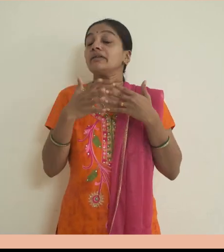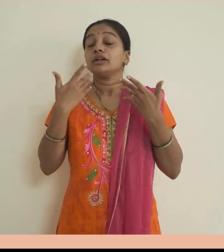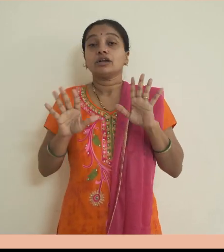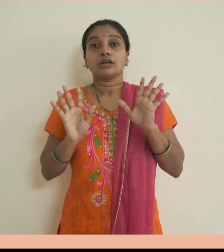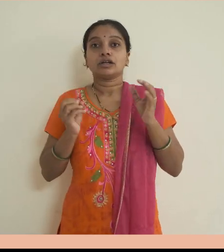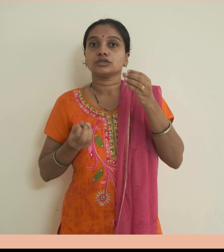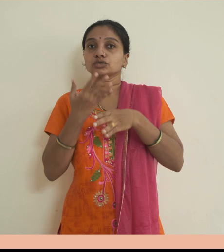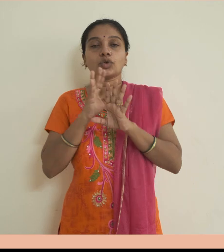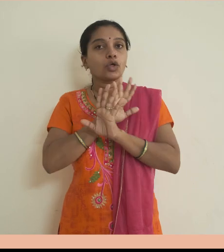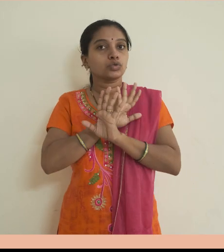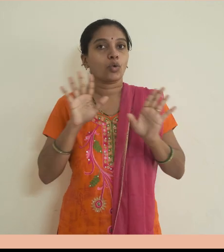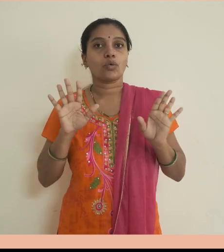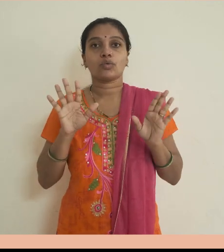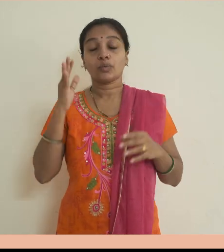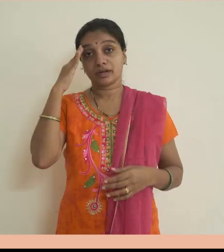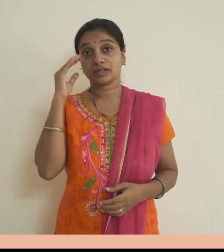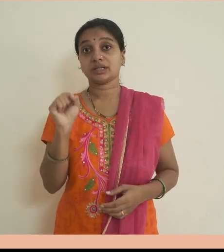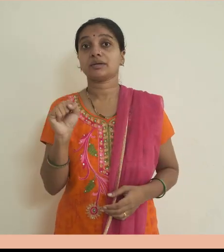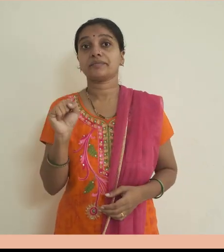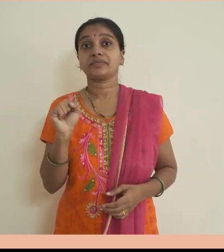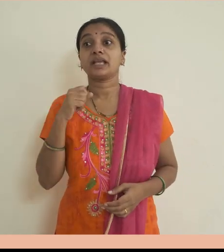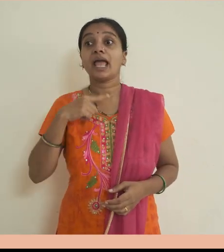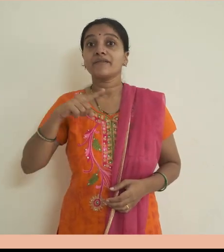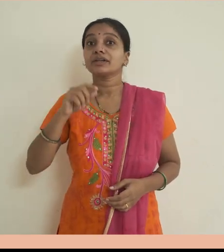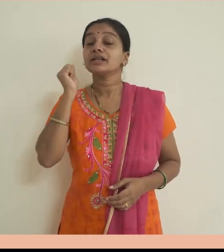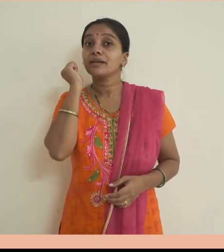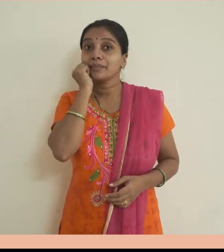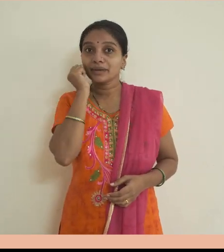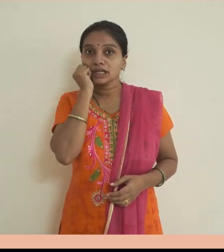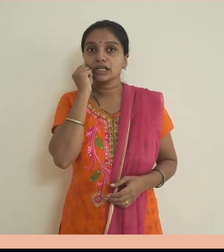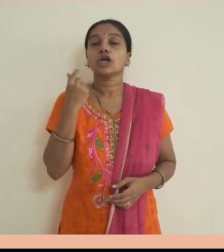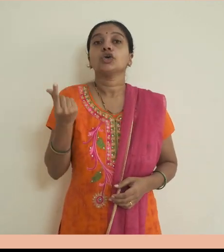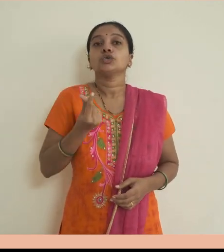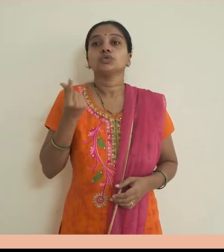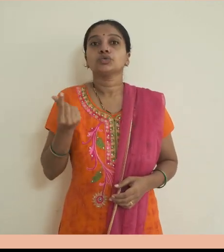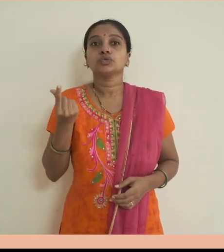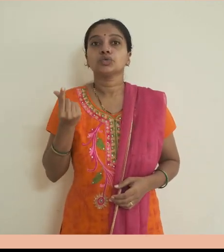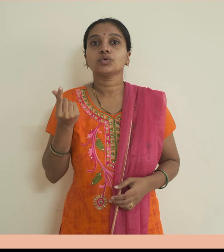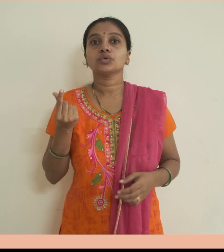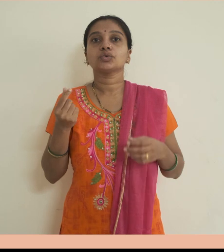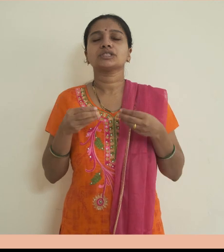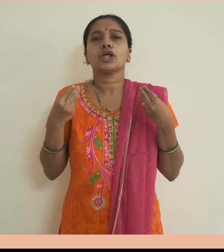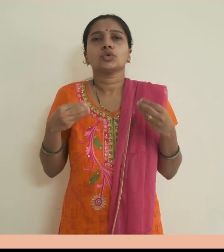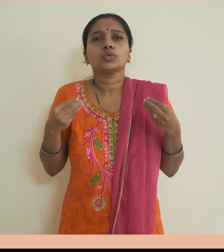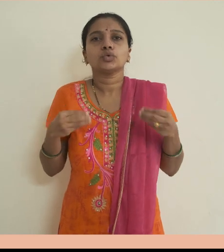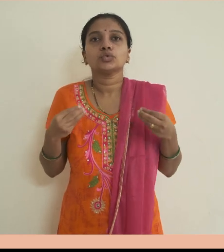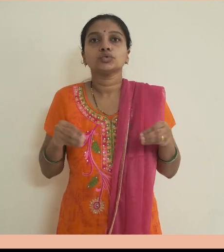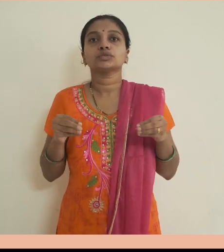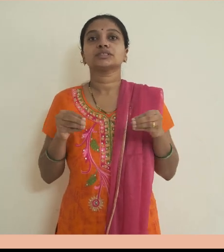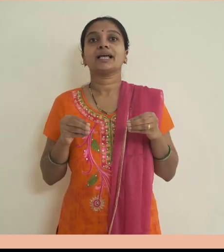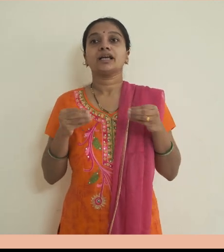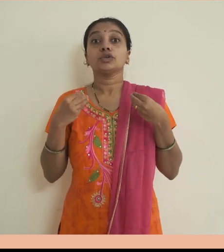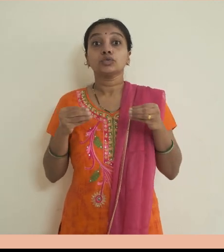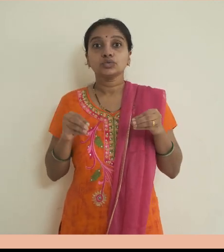vagina as it can lead to itchiness and irritation. During periods, it is advisable to